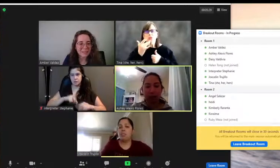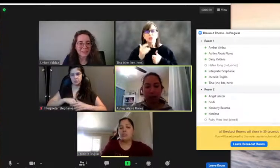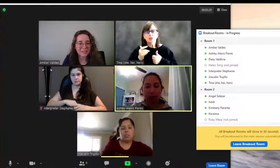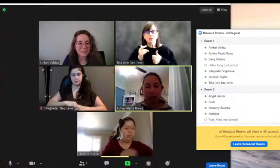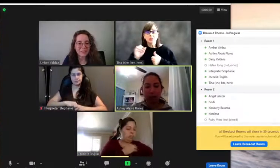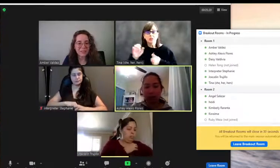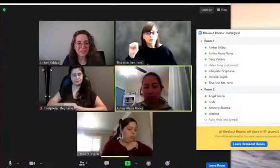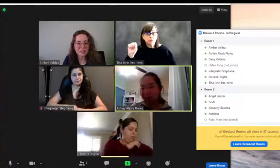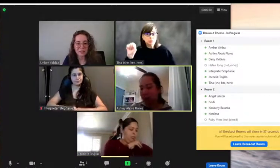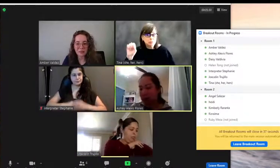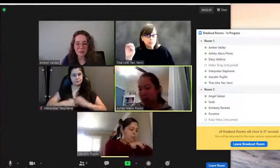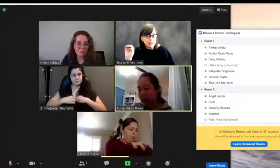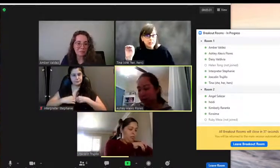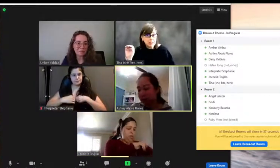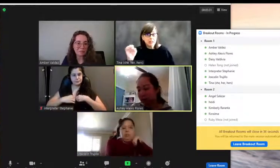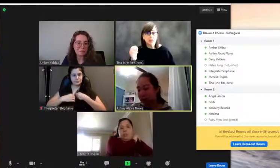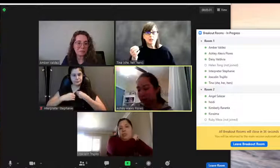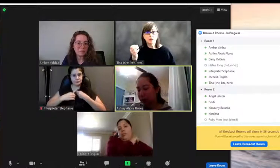or?